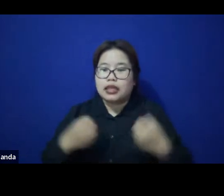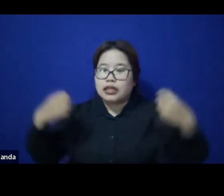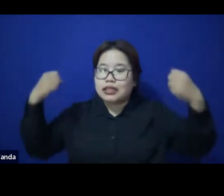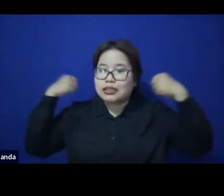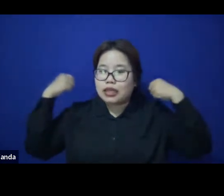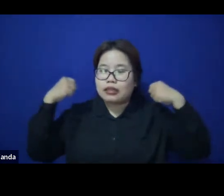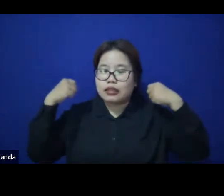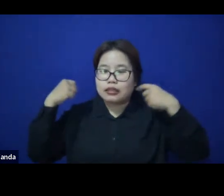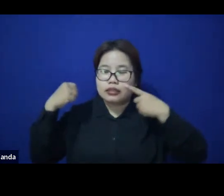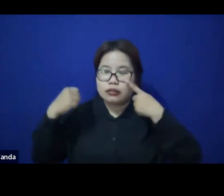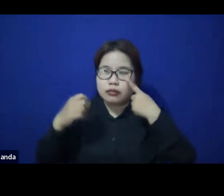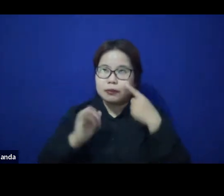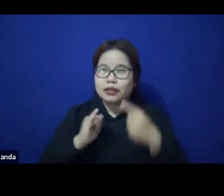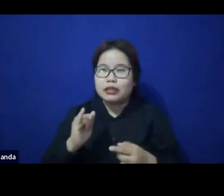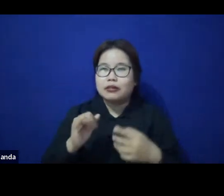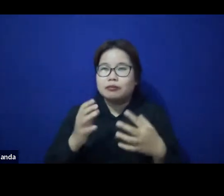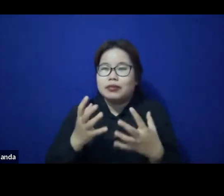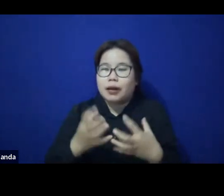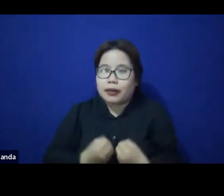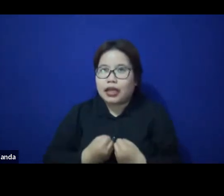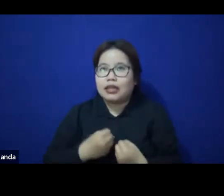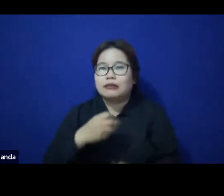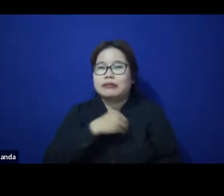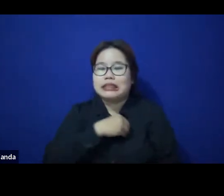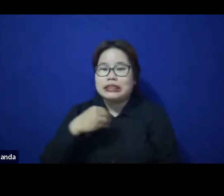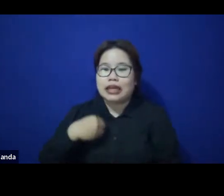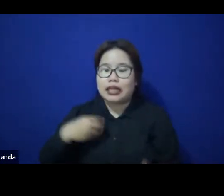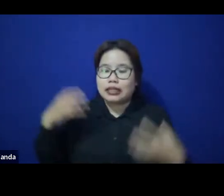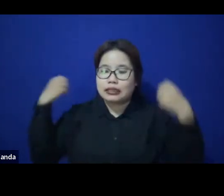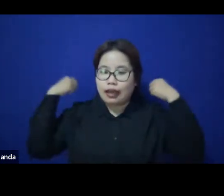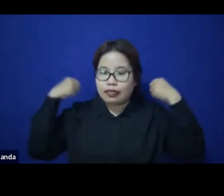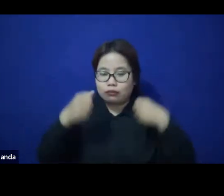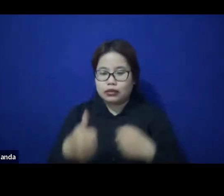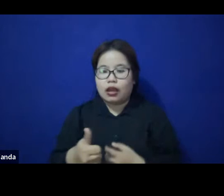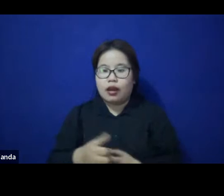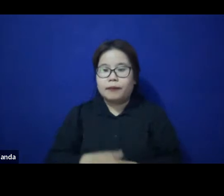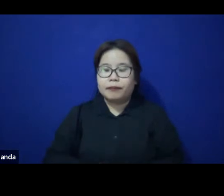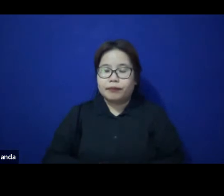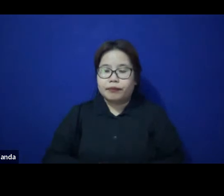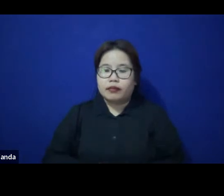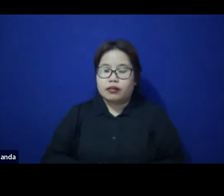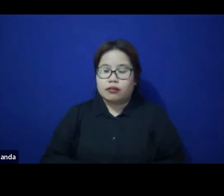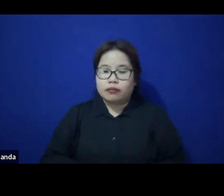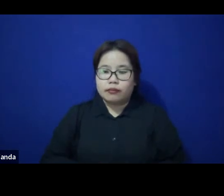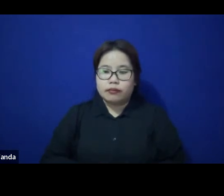she finds it extremely difficult to attend appointments and be examined.